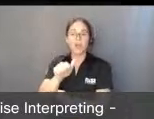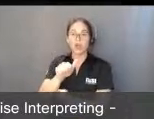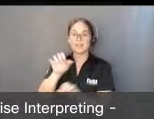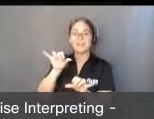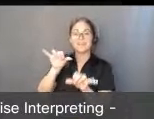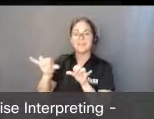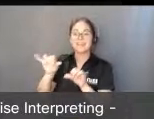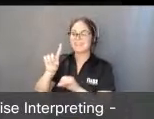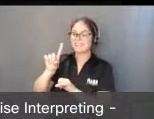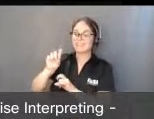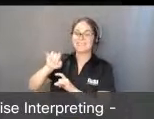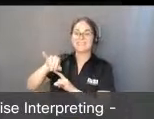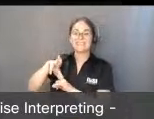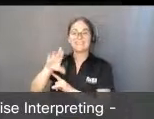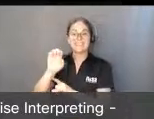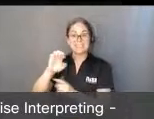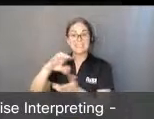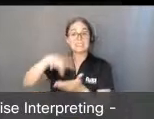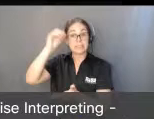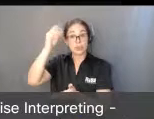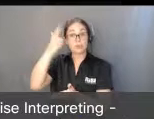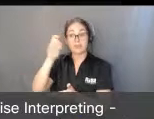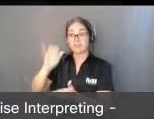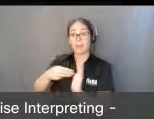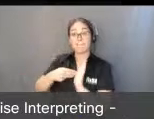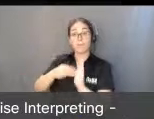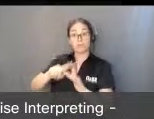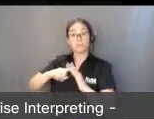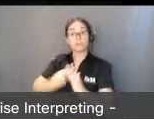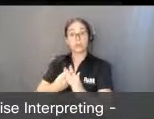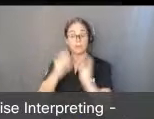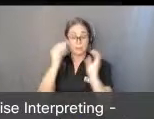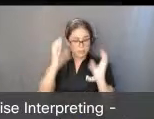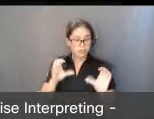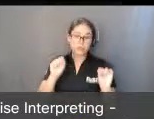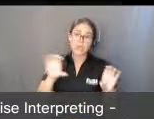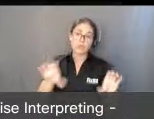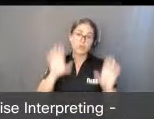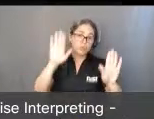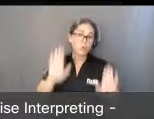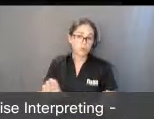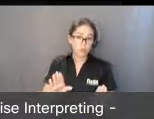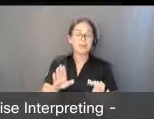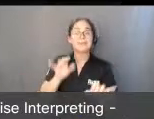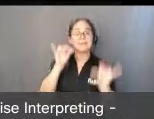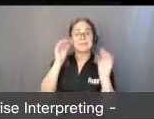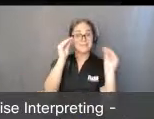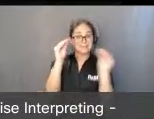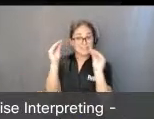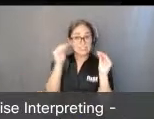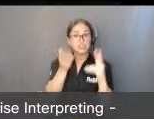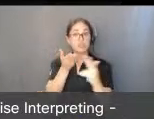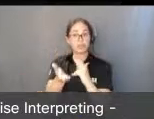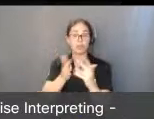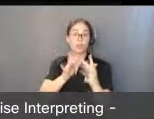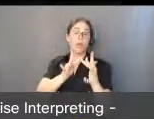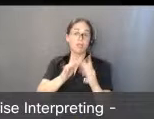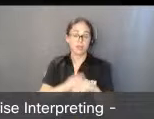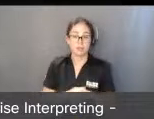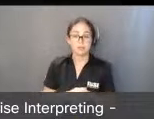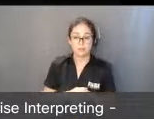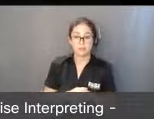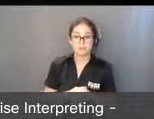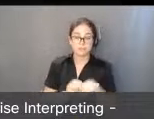as a distance learning hybrid model is starting? Teachers can do a great job teaching via distance learning. Karen Swing, teacher, math,